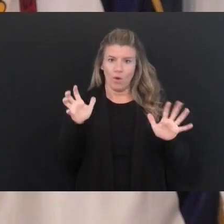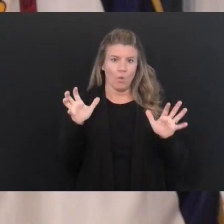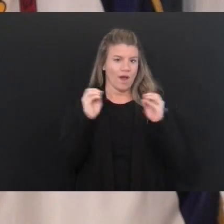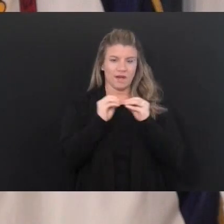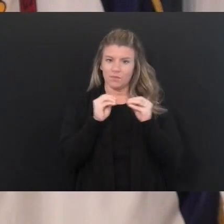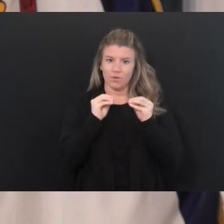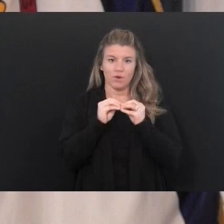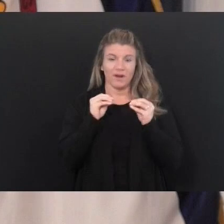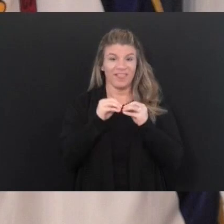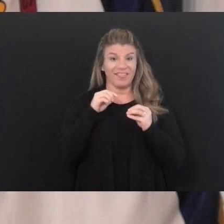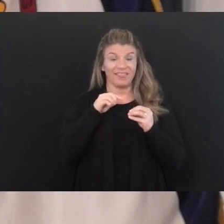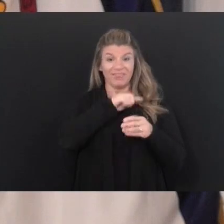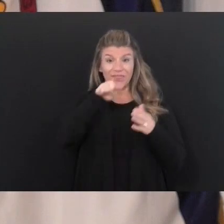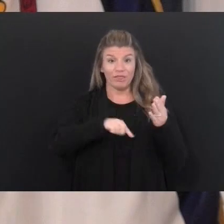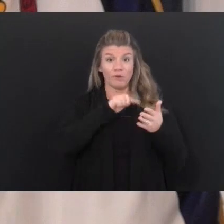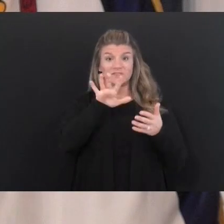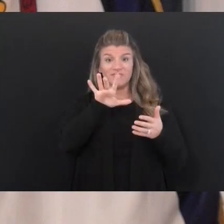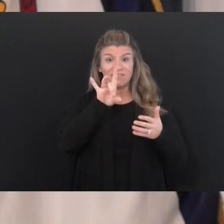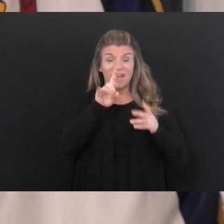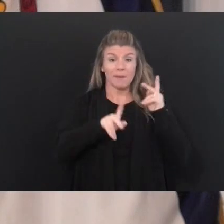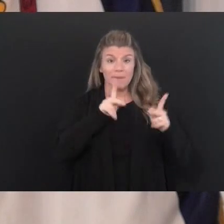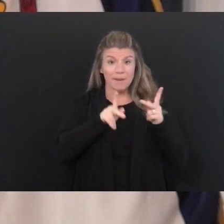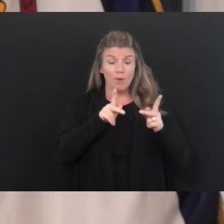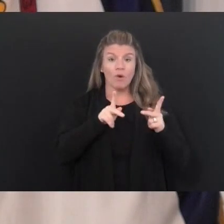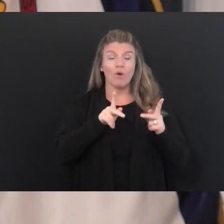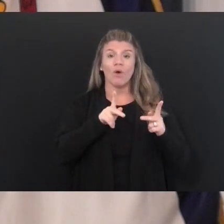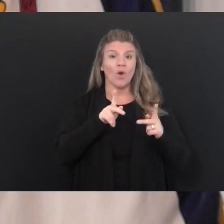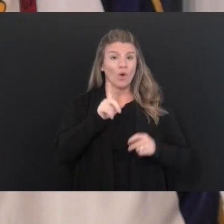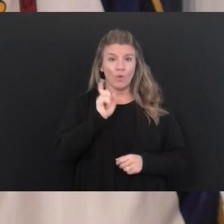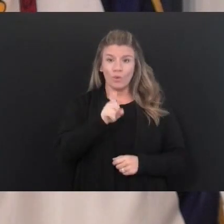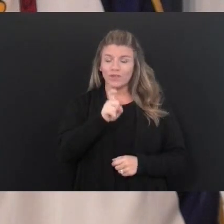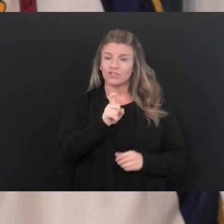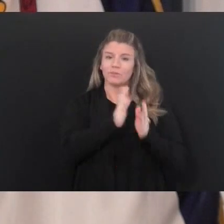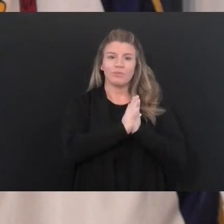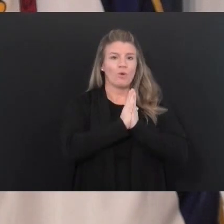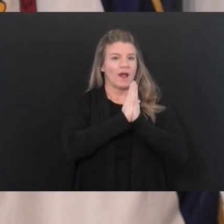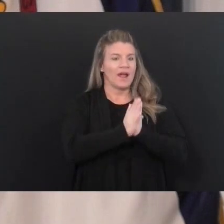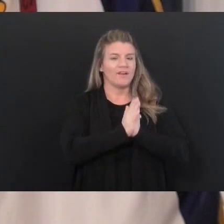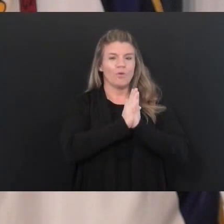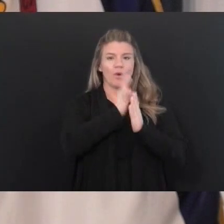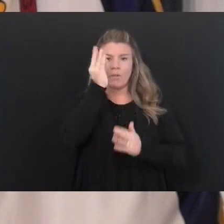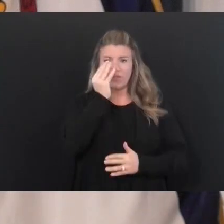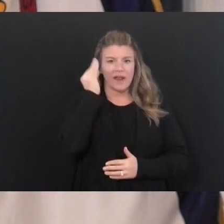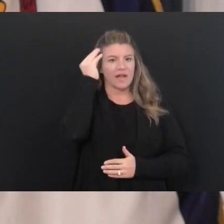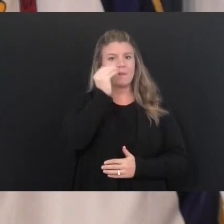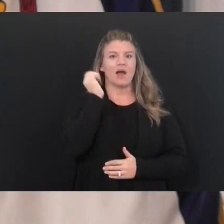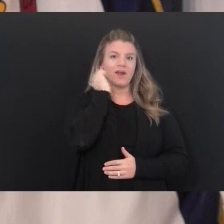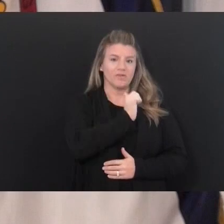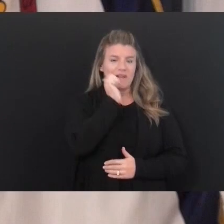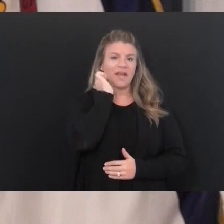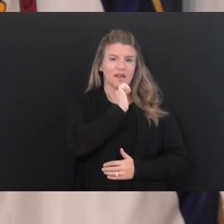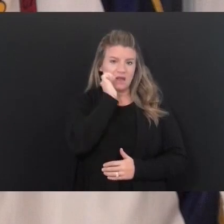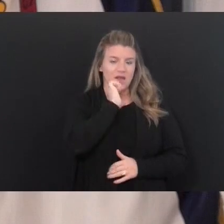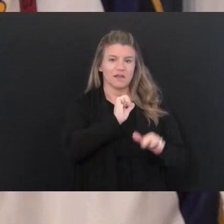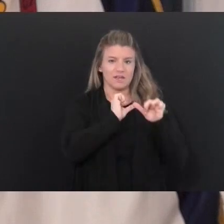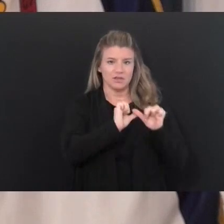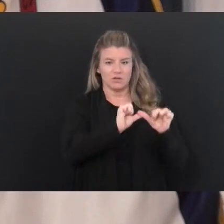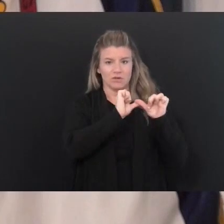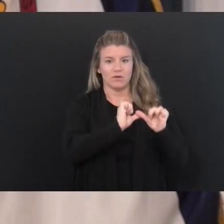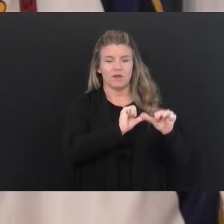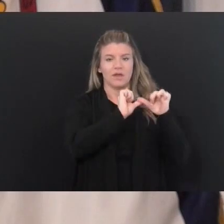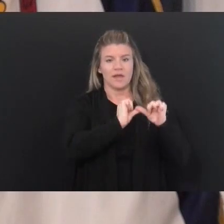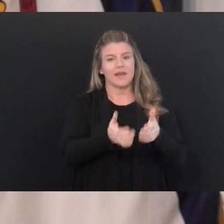know, these are people that we should absolutely keep in our thoughts, our prayers, and I ask